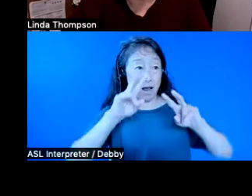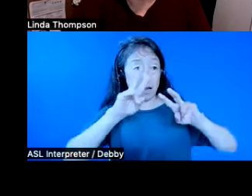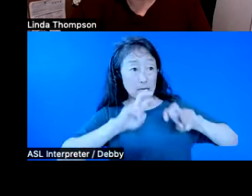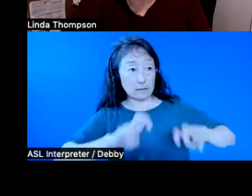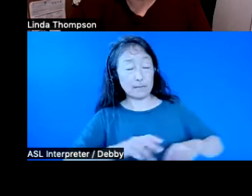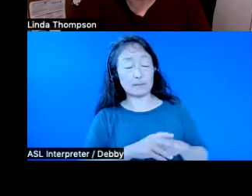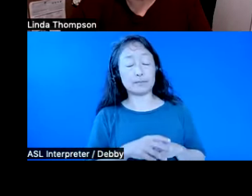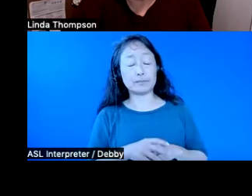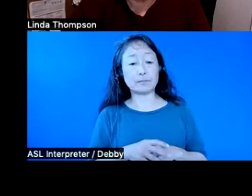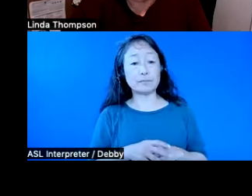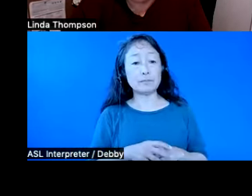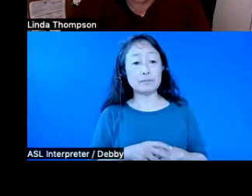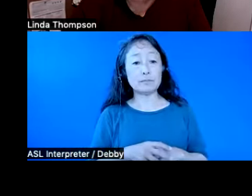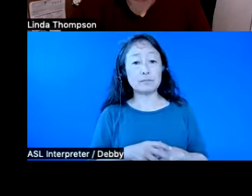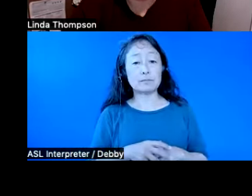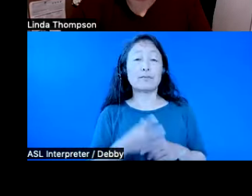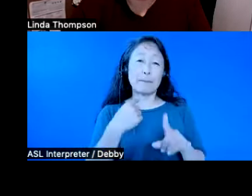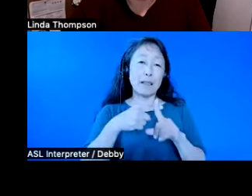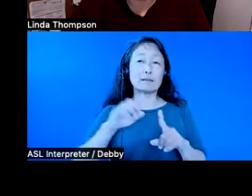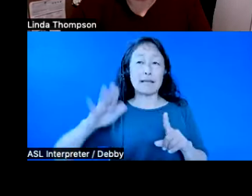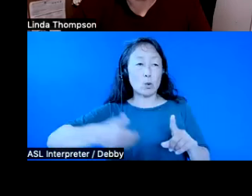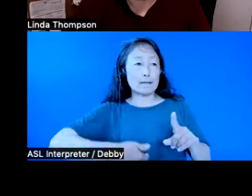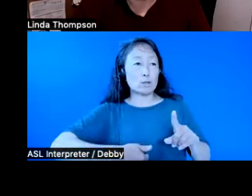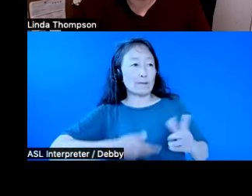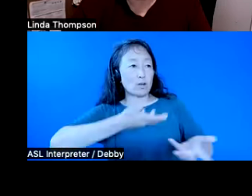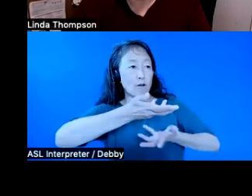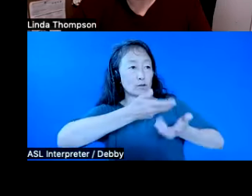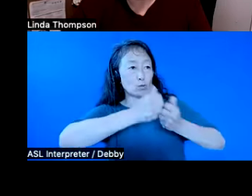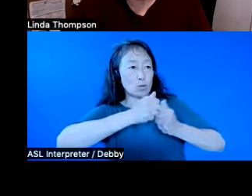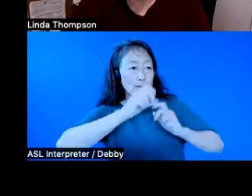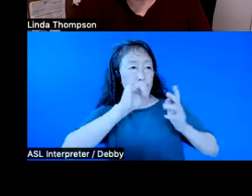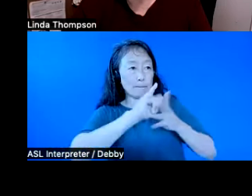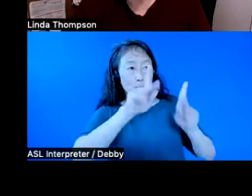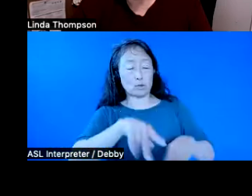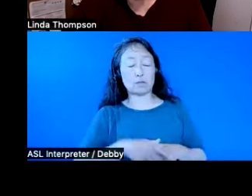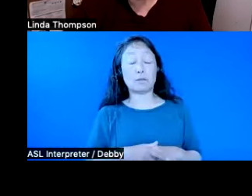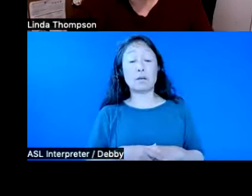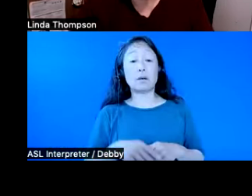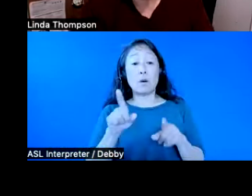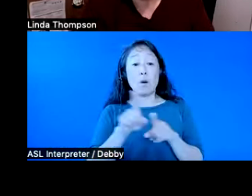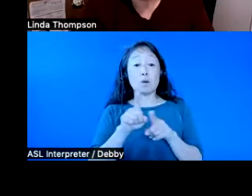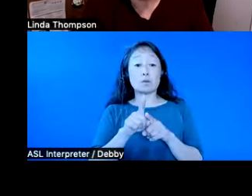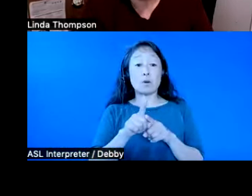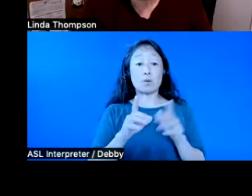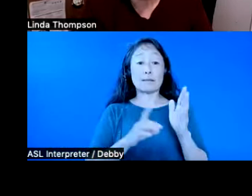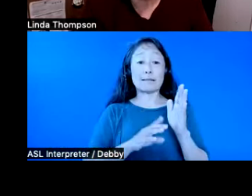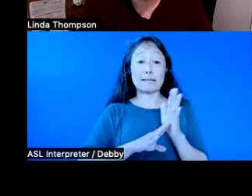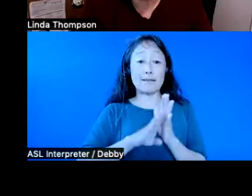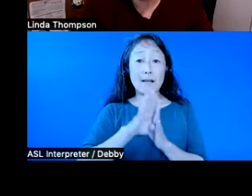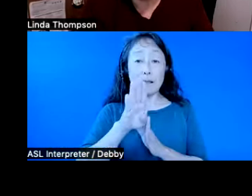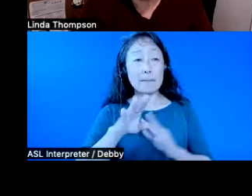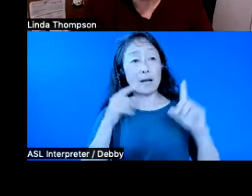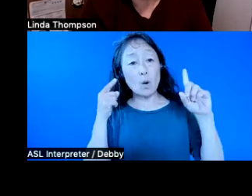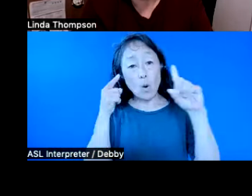their intuitive conversations with the person. Also developing any type of goals or